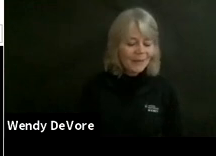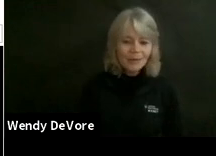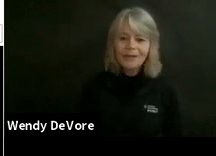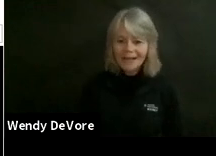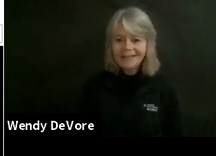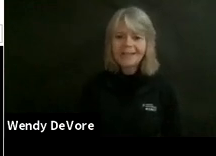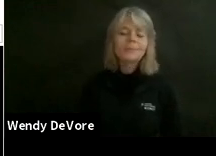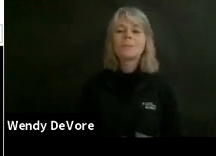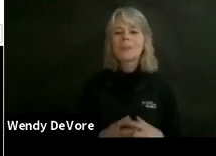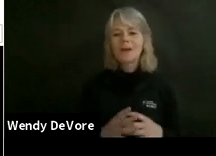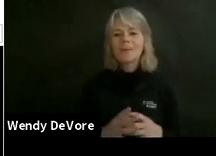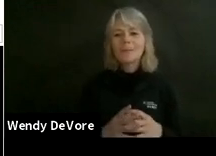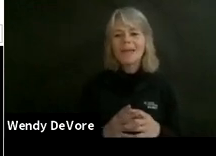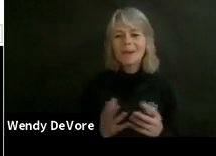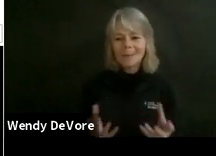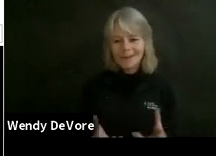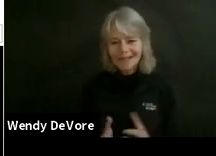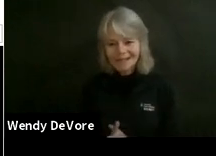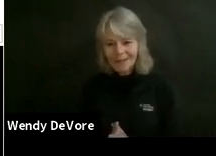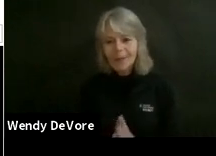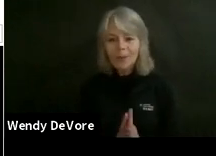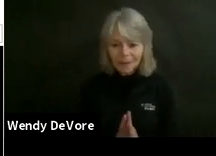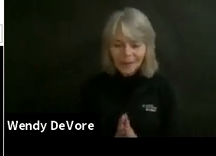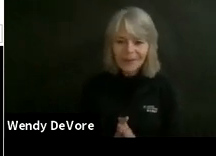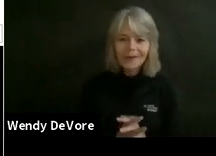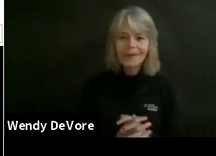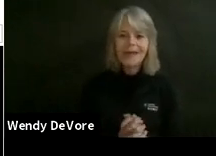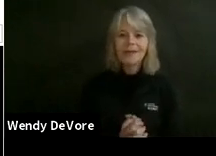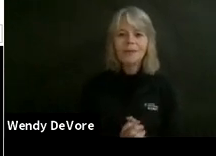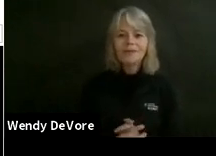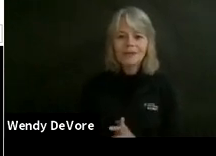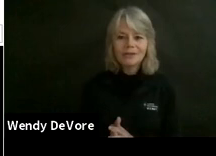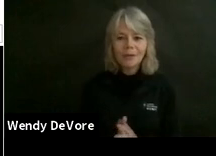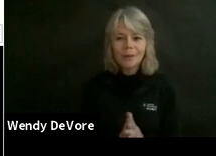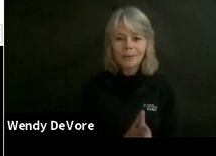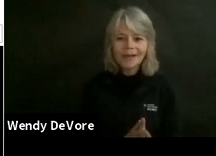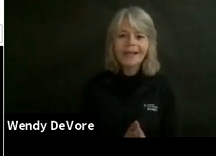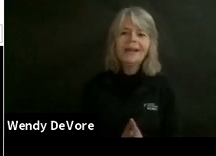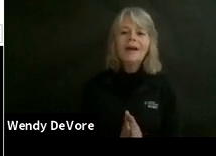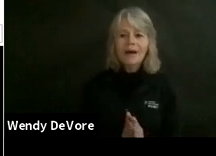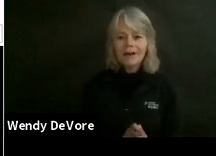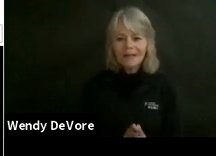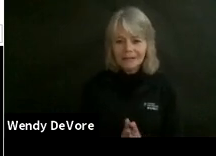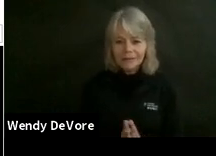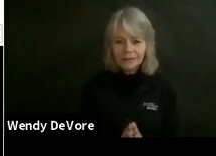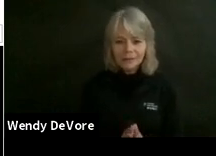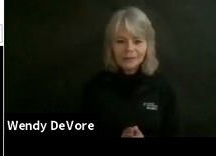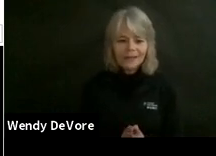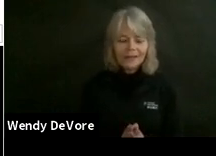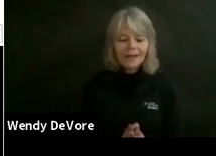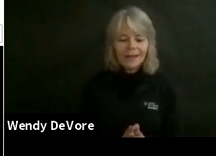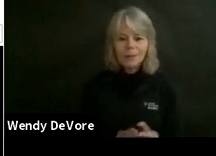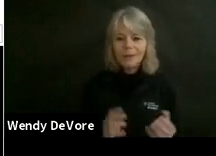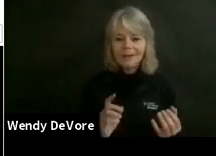beginning of my introduction, the main population that we work with at Career Ventures Incorporated are individuals